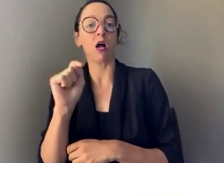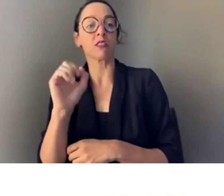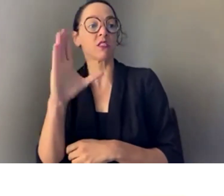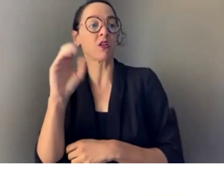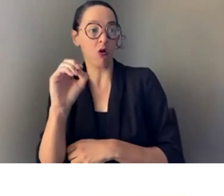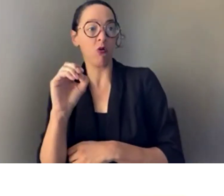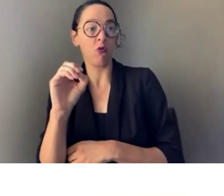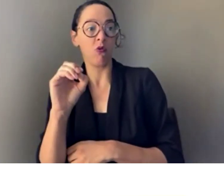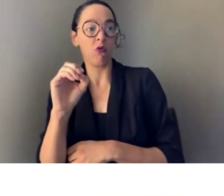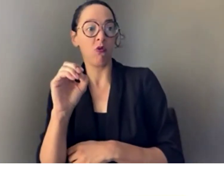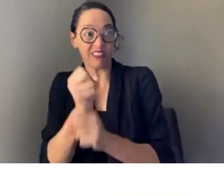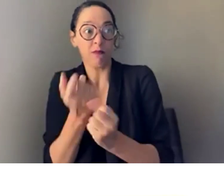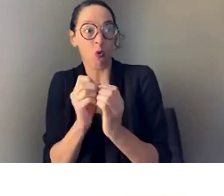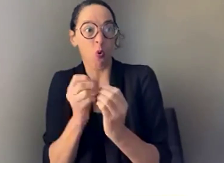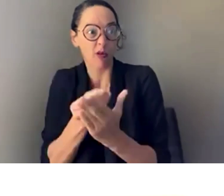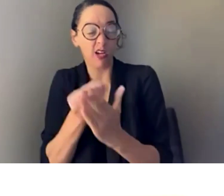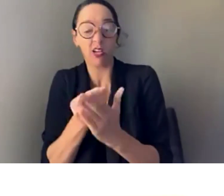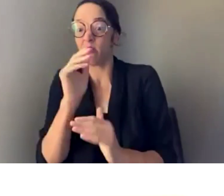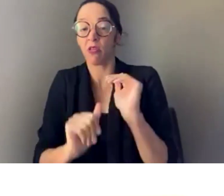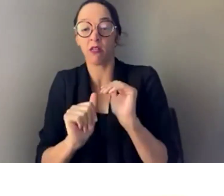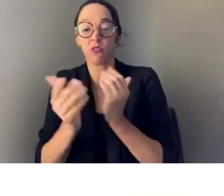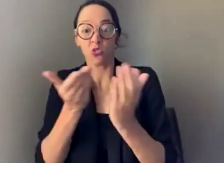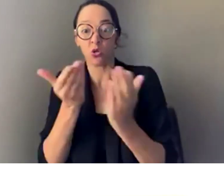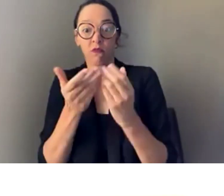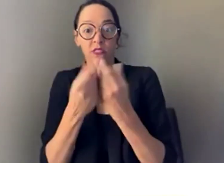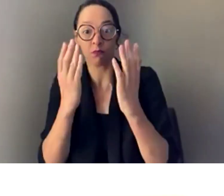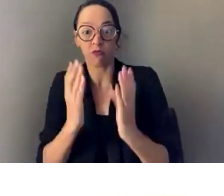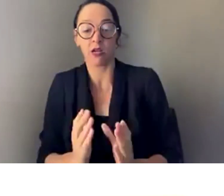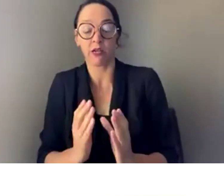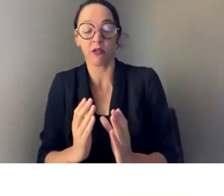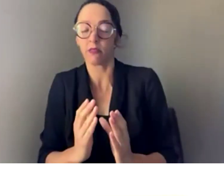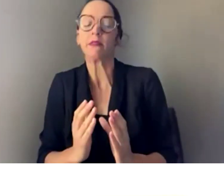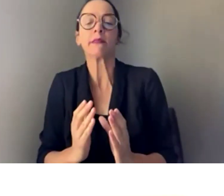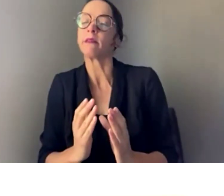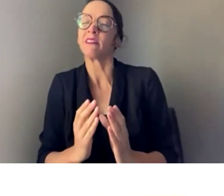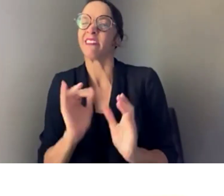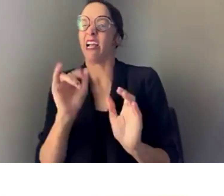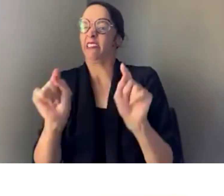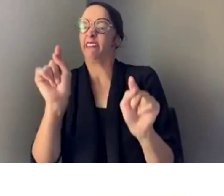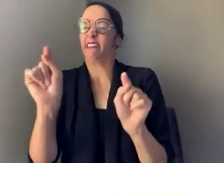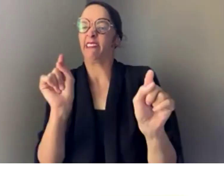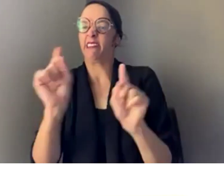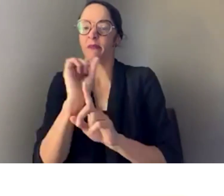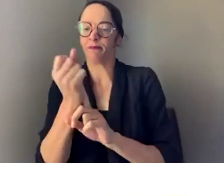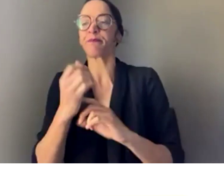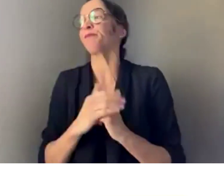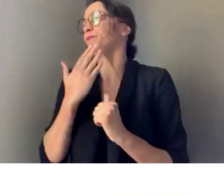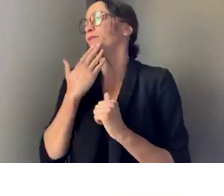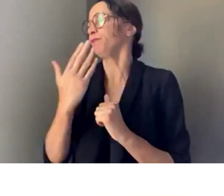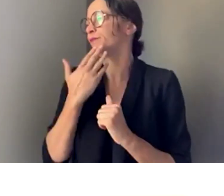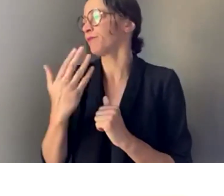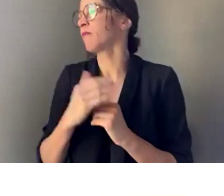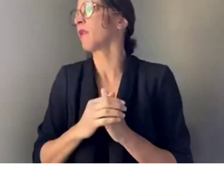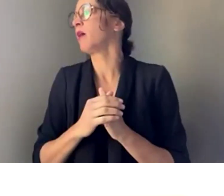in. Thank you, Corinne. I just want to respond to that and say what Megan mentioned about timelines